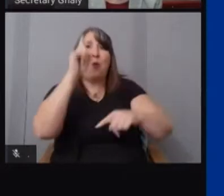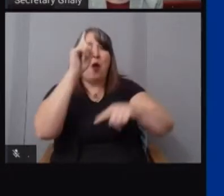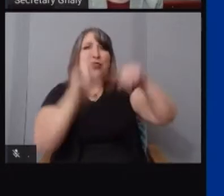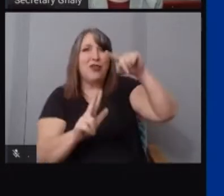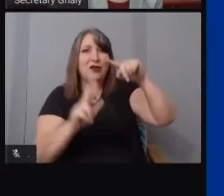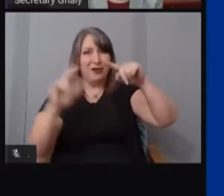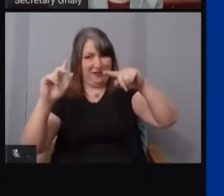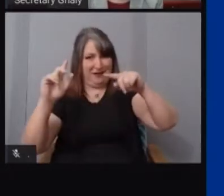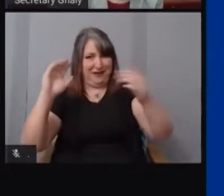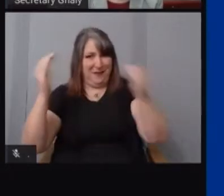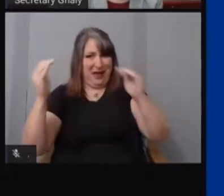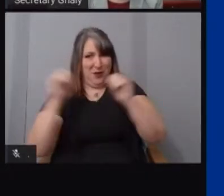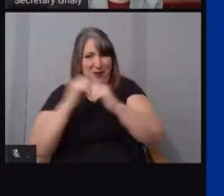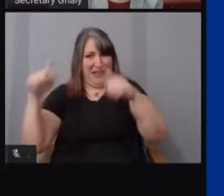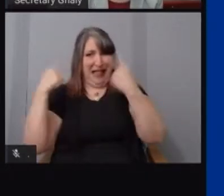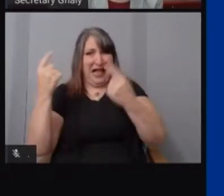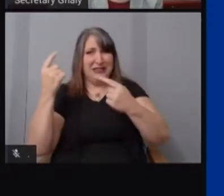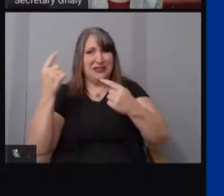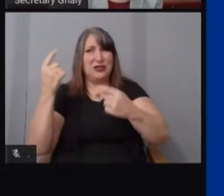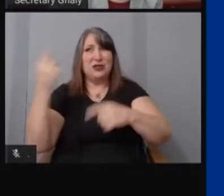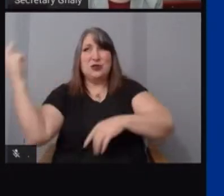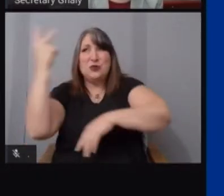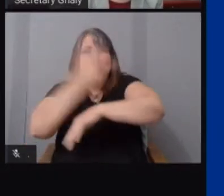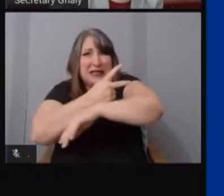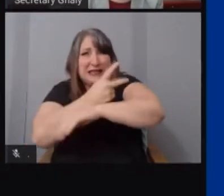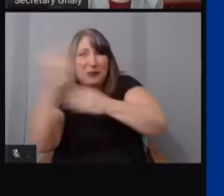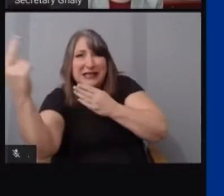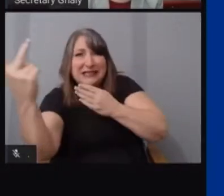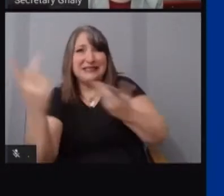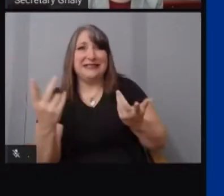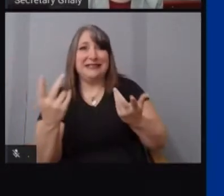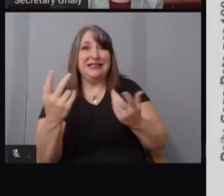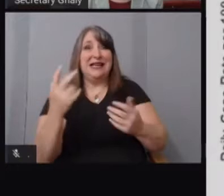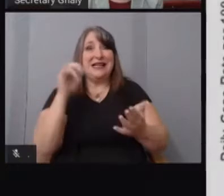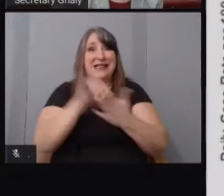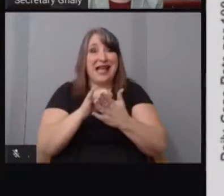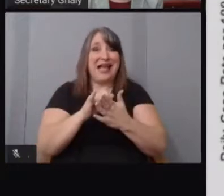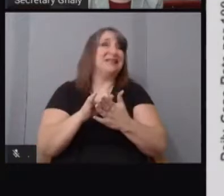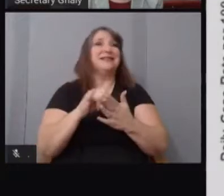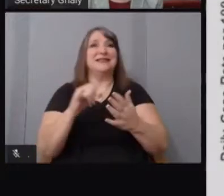the last 2 weeks, currently at 931 ICU hospitalizations.